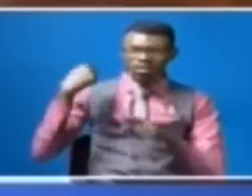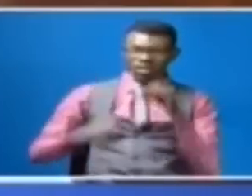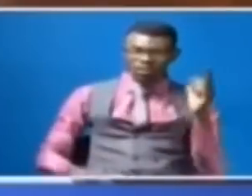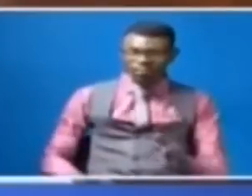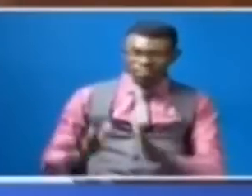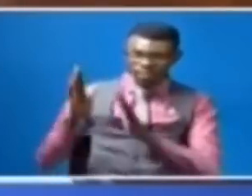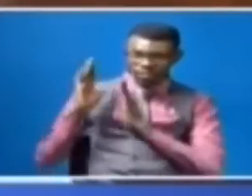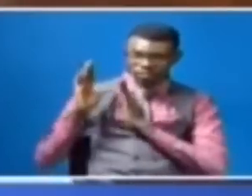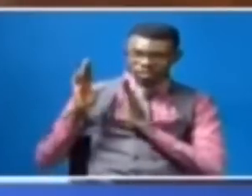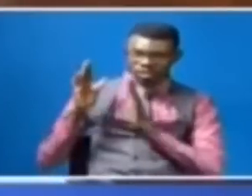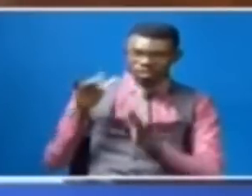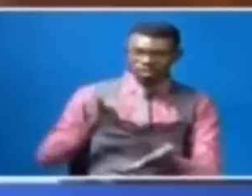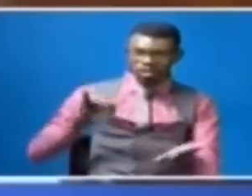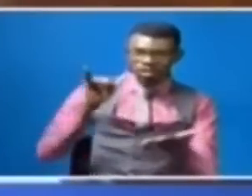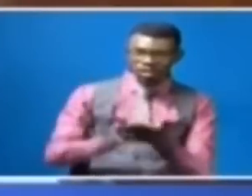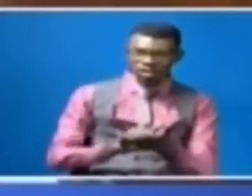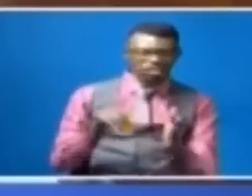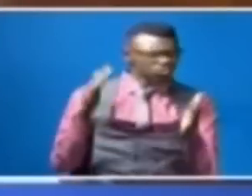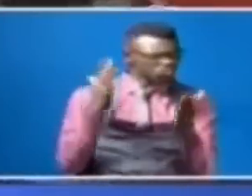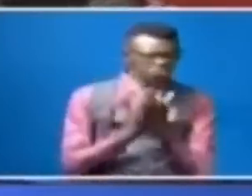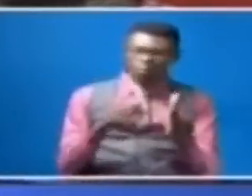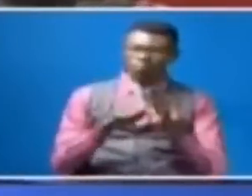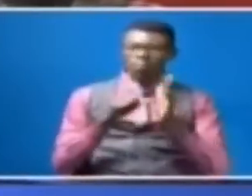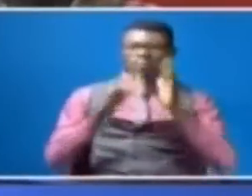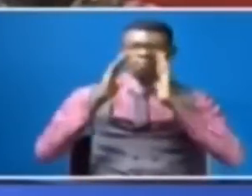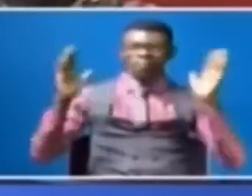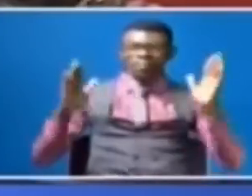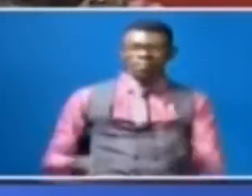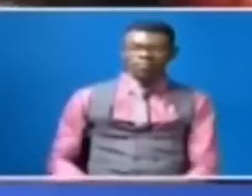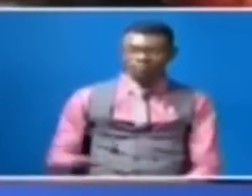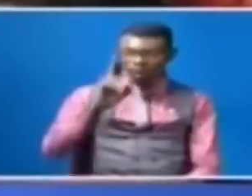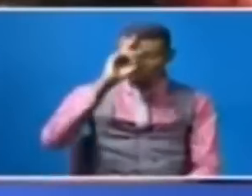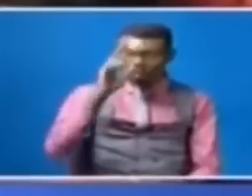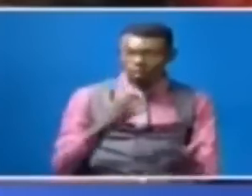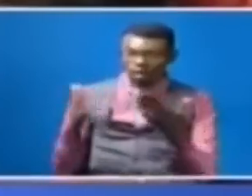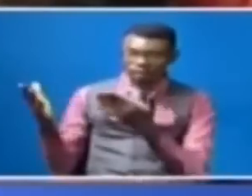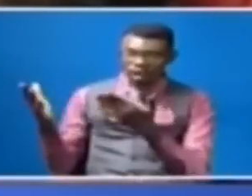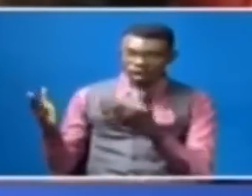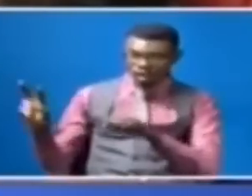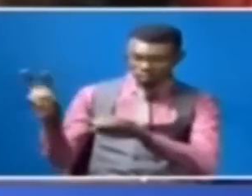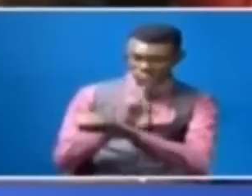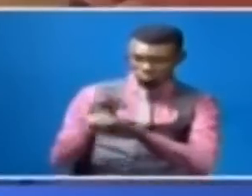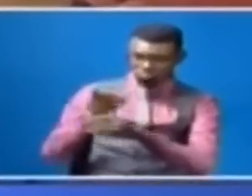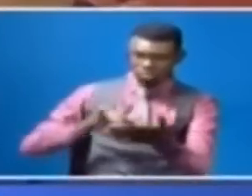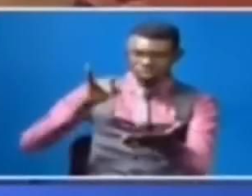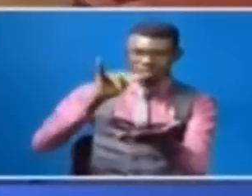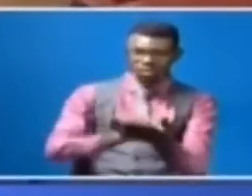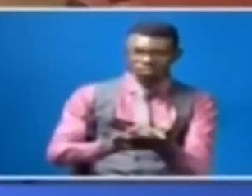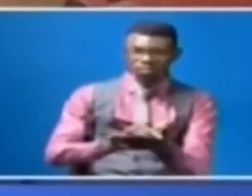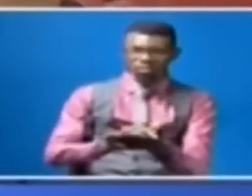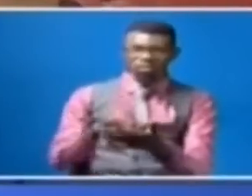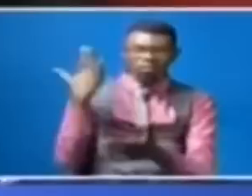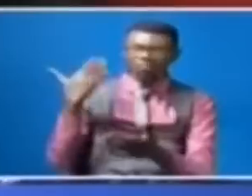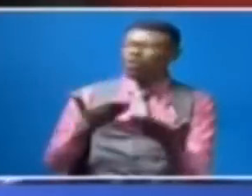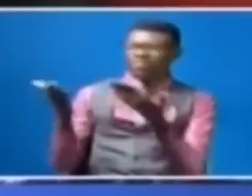the airport in Lodwar is heavily compromised. The policemen who man that airport, and they were present when we were